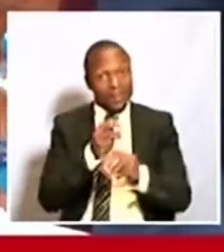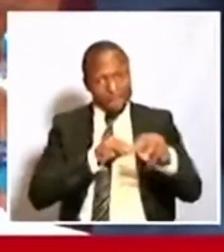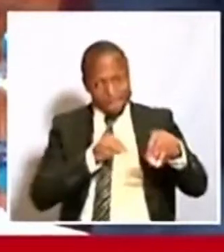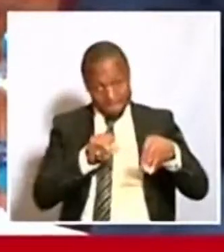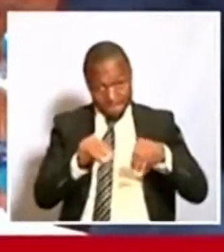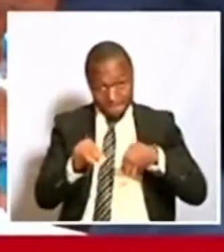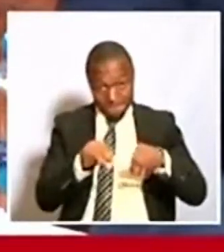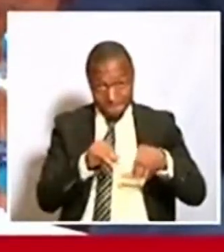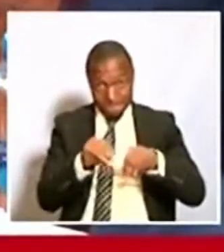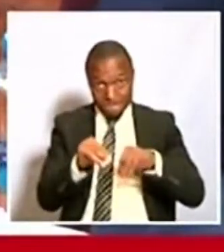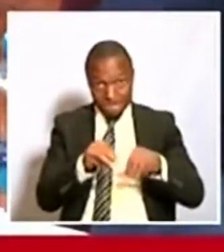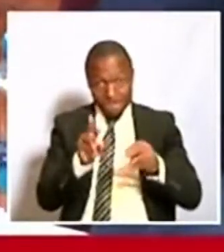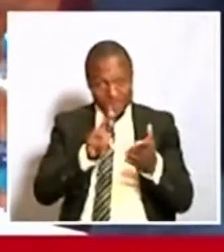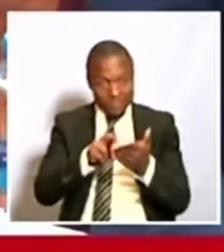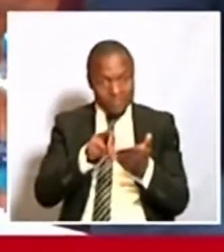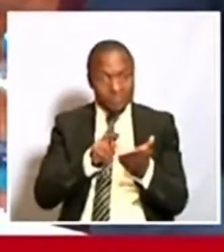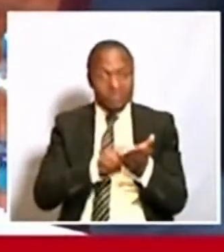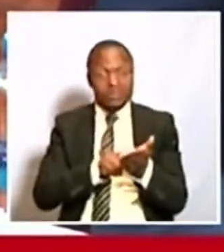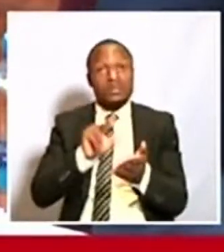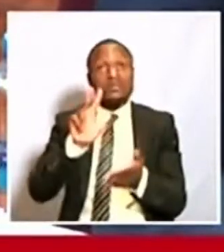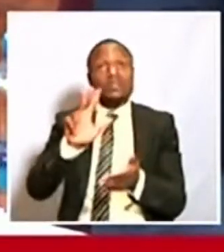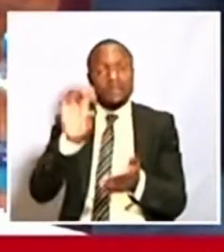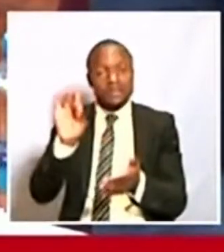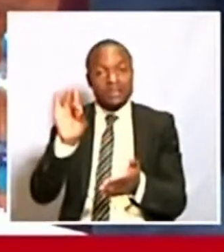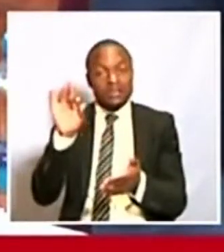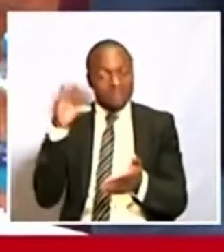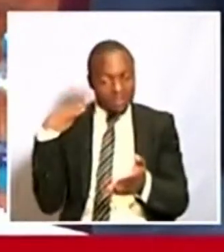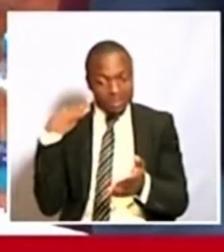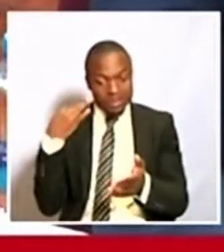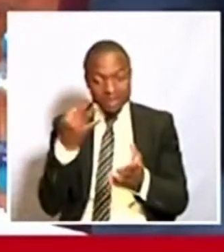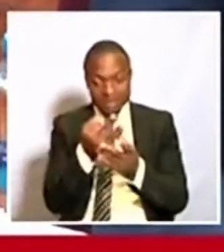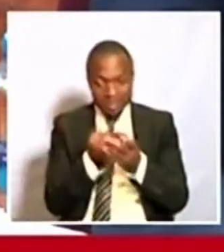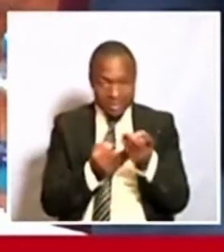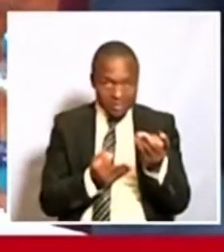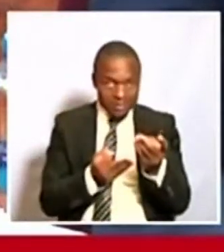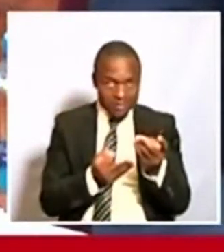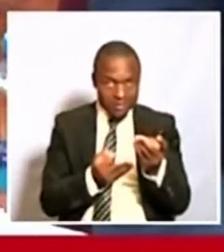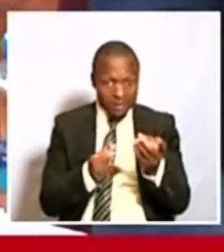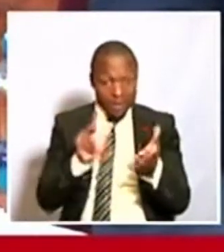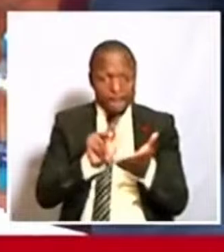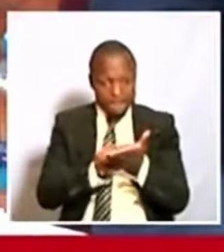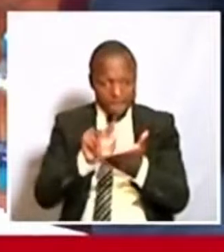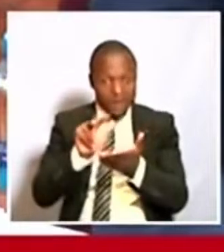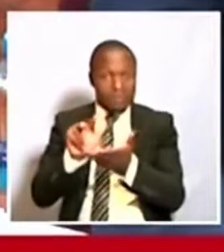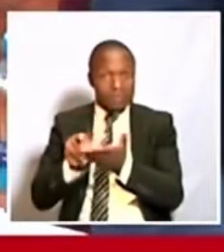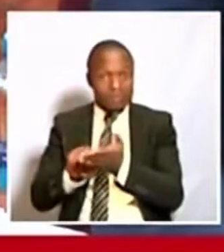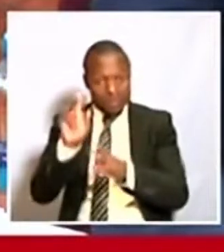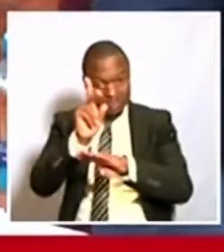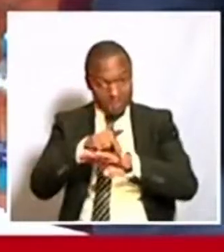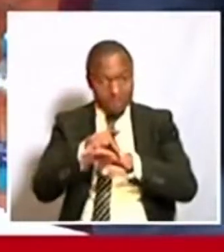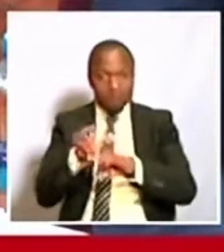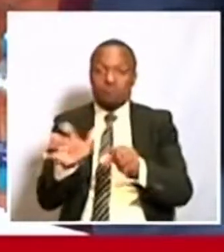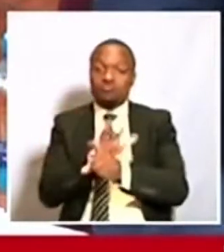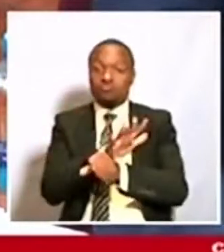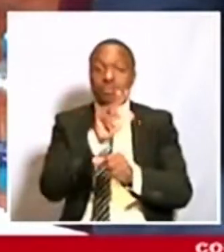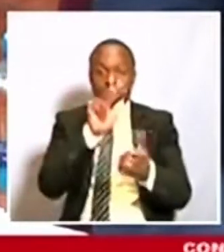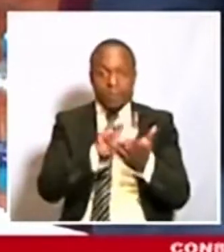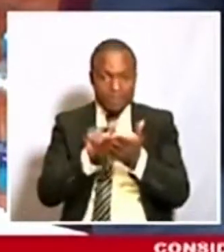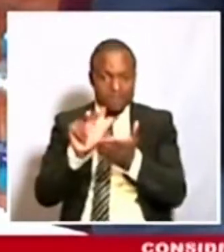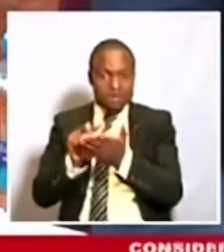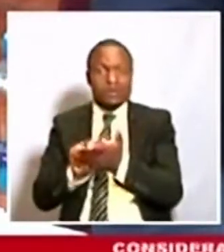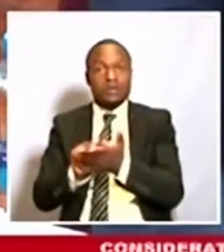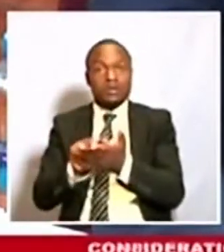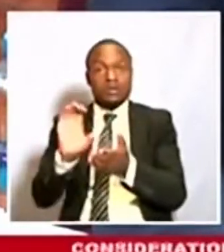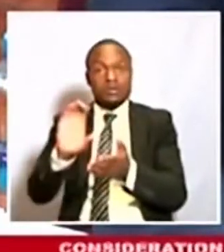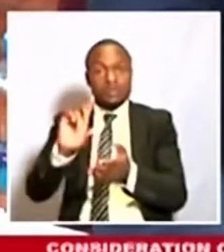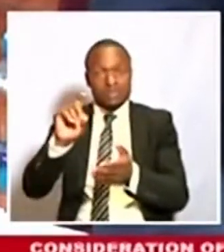management reports that all the 38 application forms for approved projects have been fully signed by the CDF committee